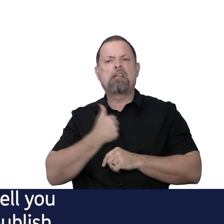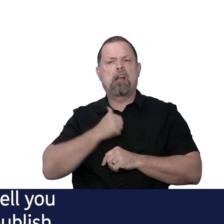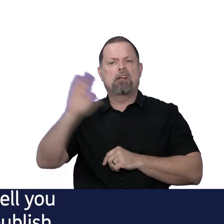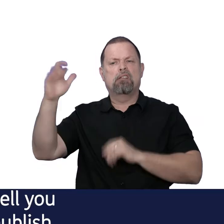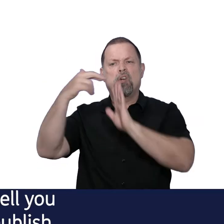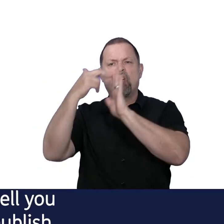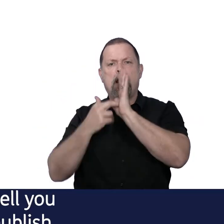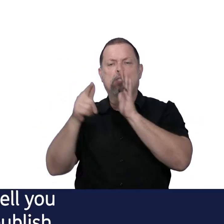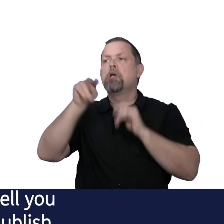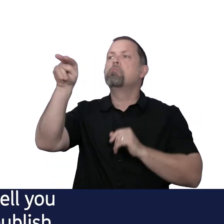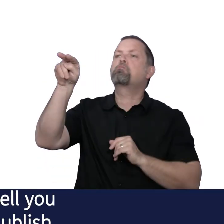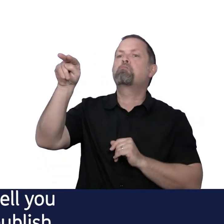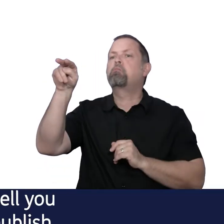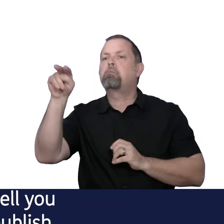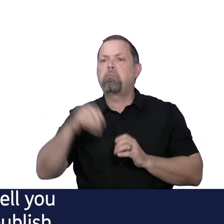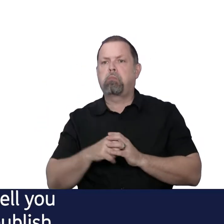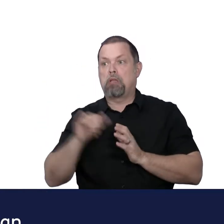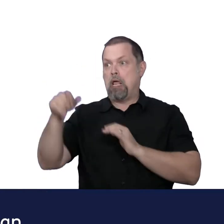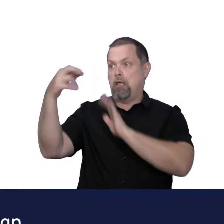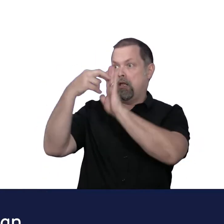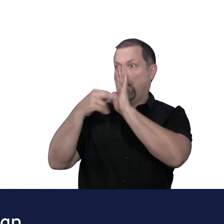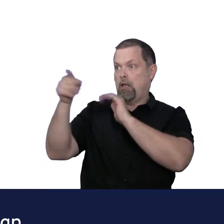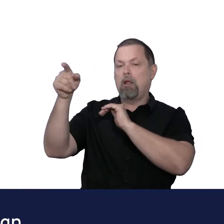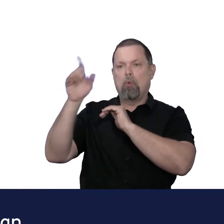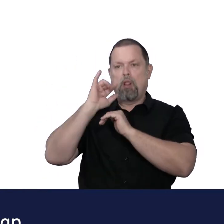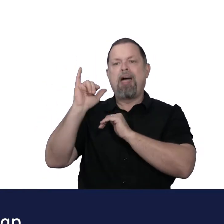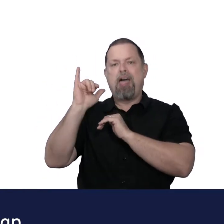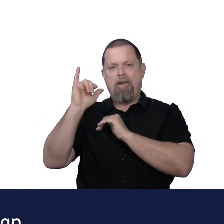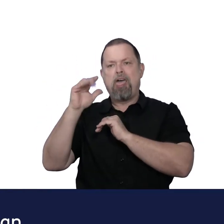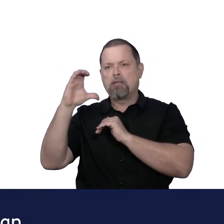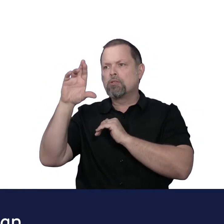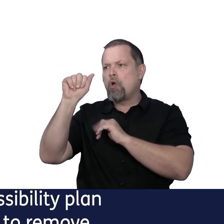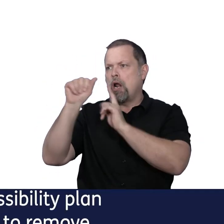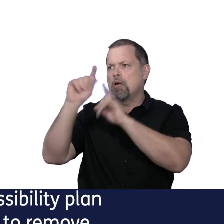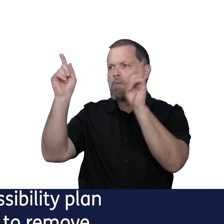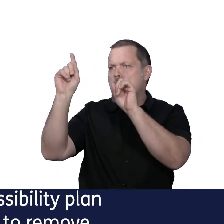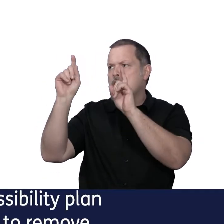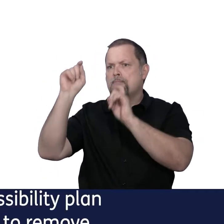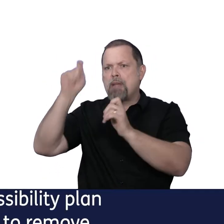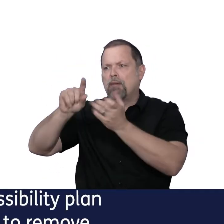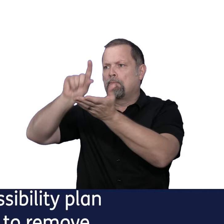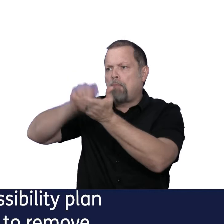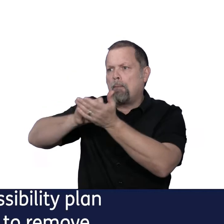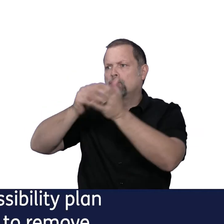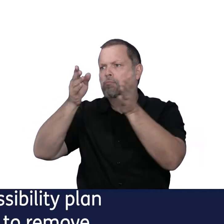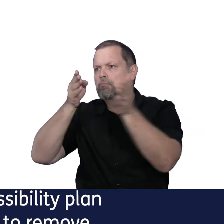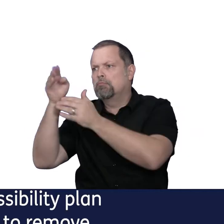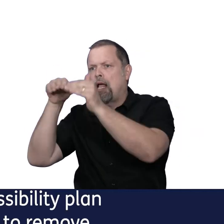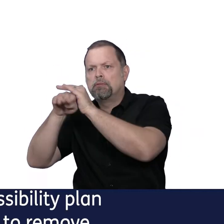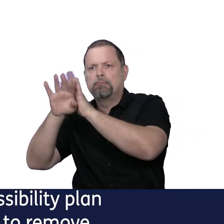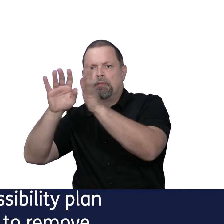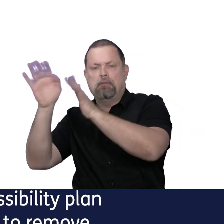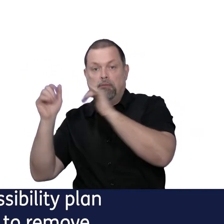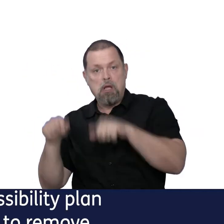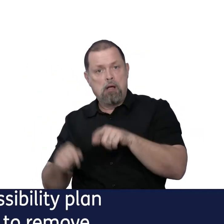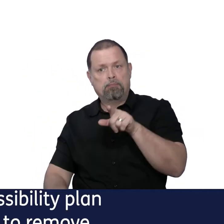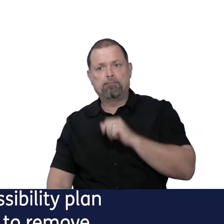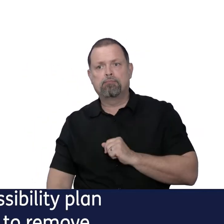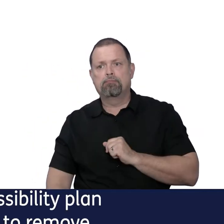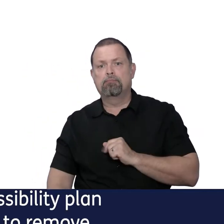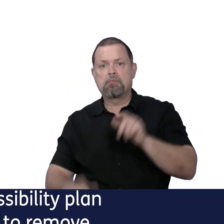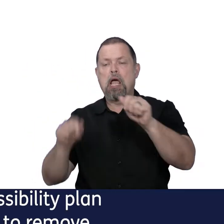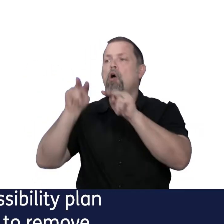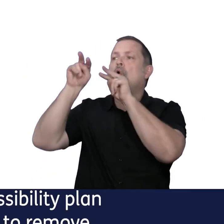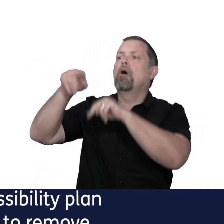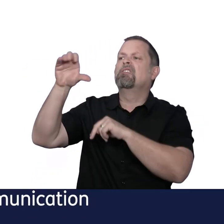regulations will tell you where the CRA must publish their accessibility plan. You can read the CRA's accessibility plan to find out what